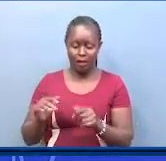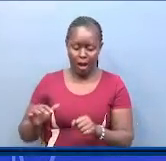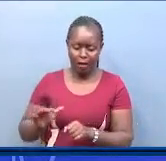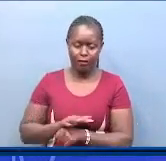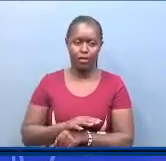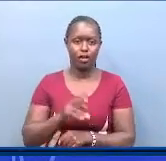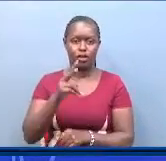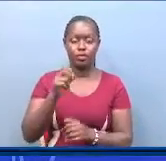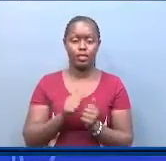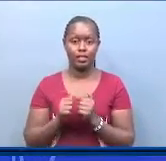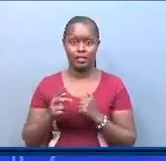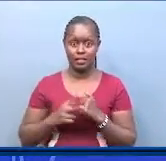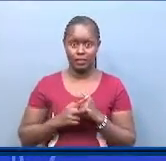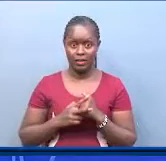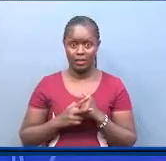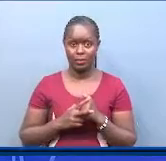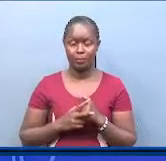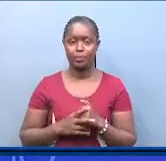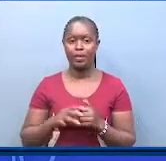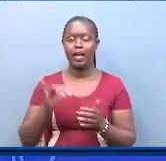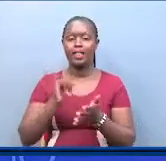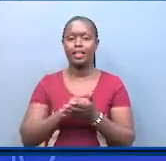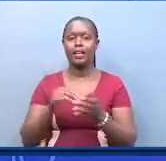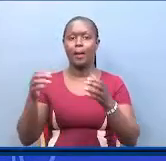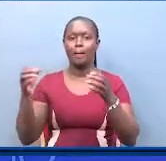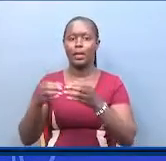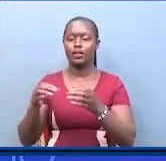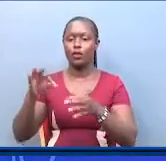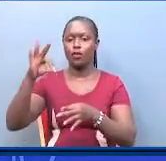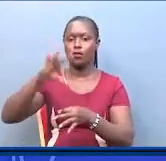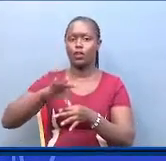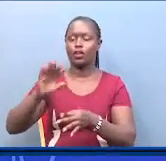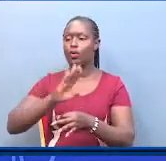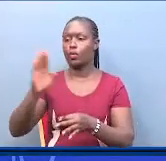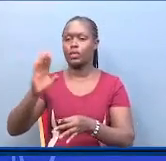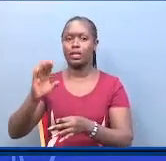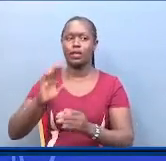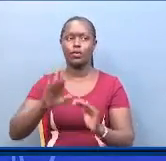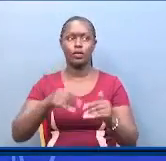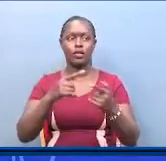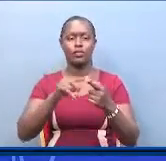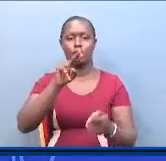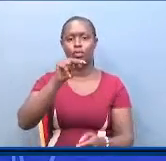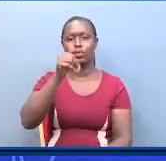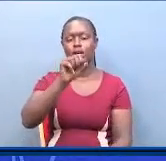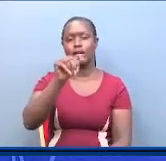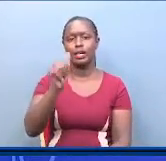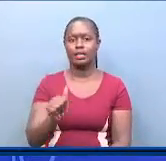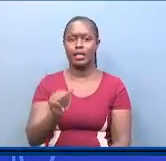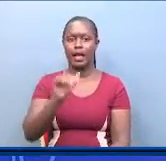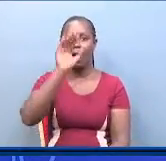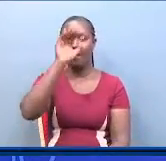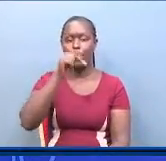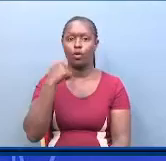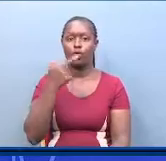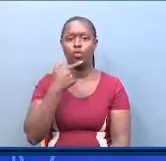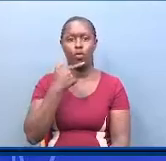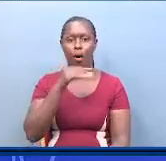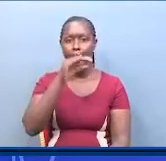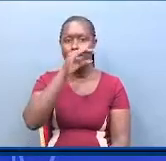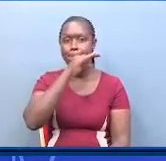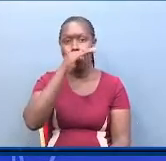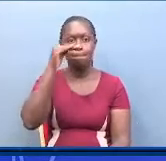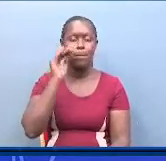In 2017, the third party vote in Western Province was delivered into NASA by Honorable Mudavadi